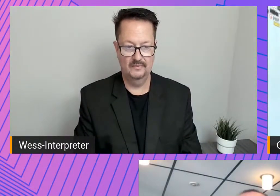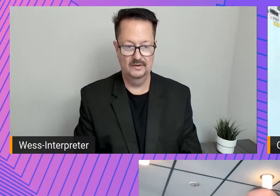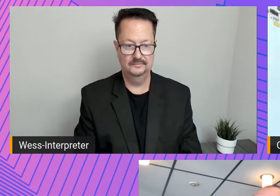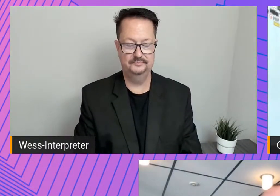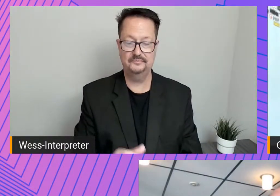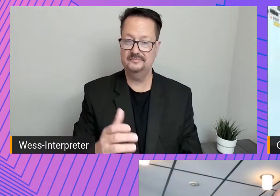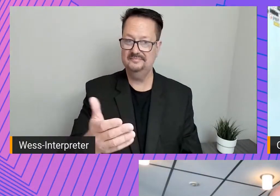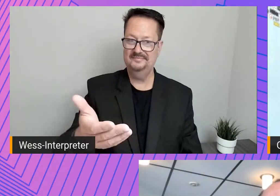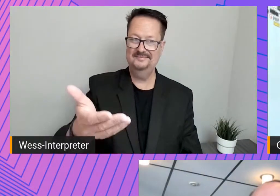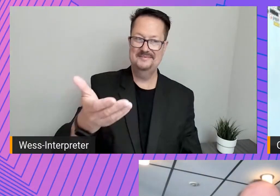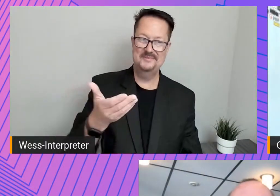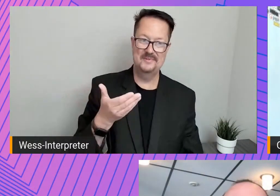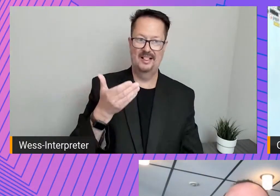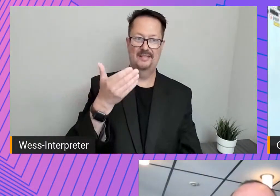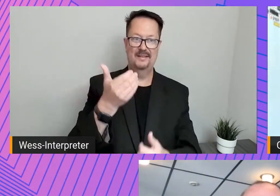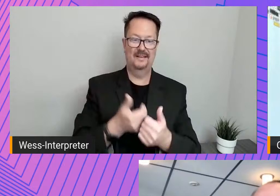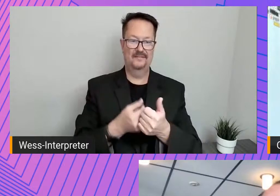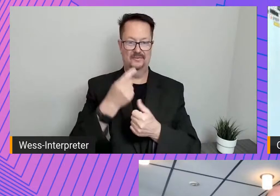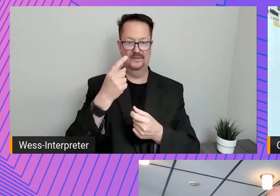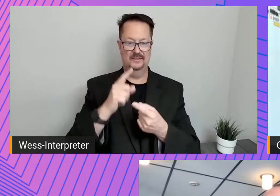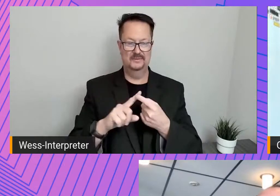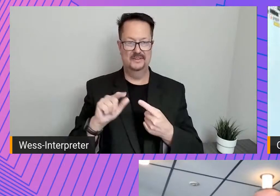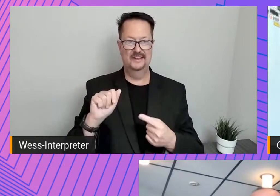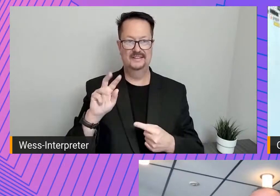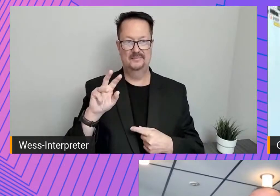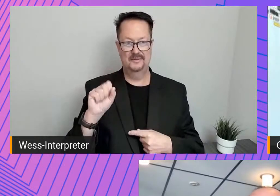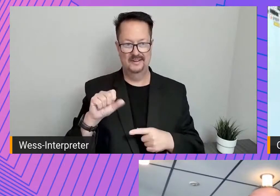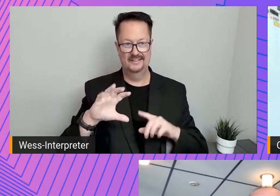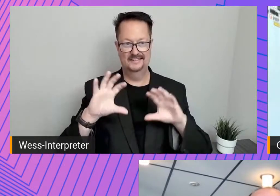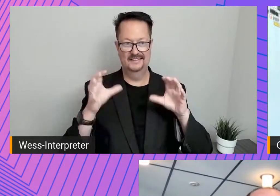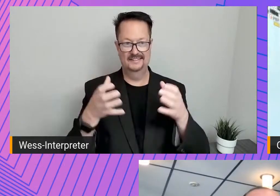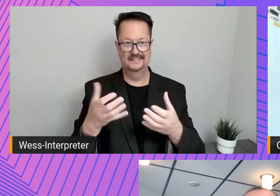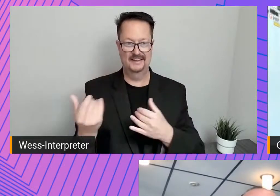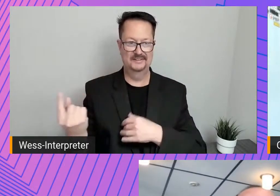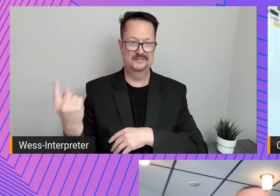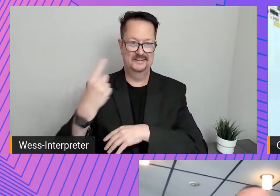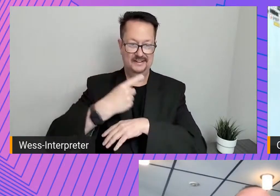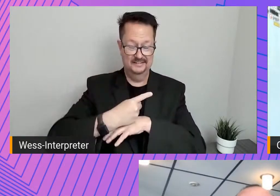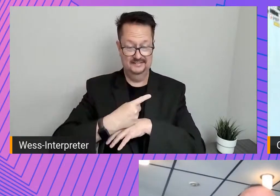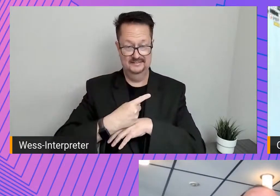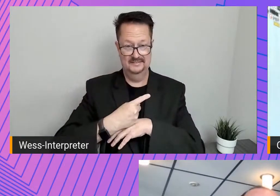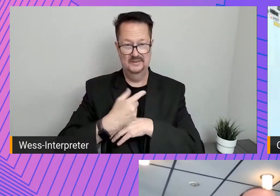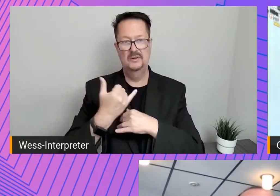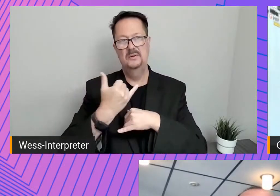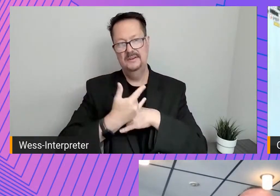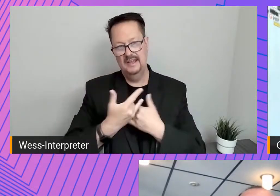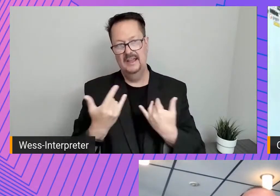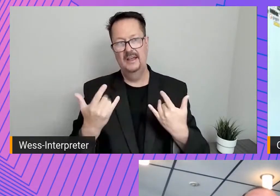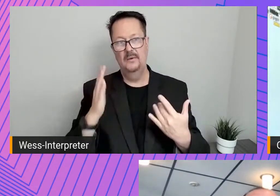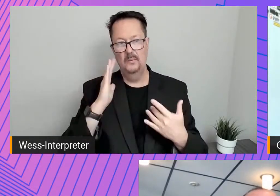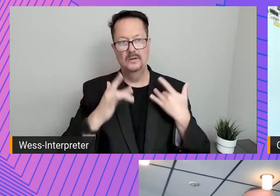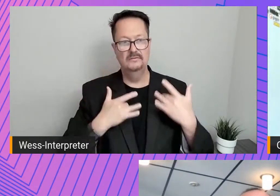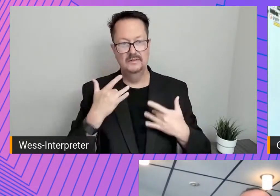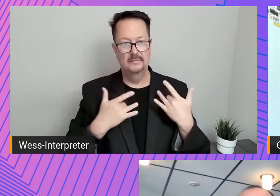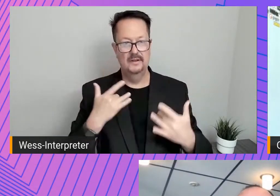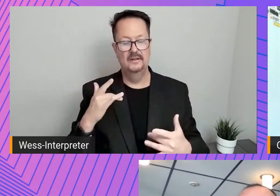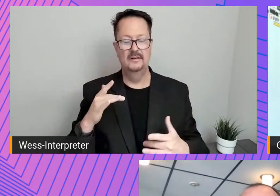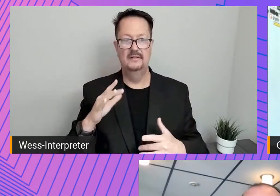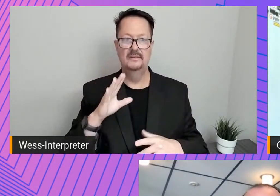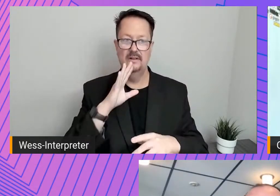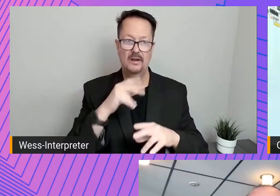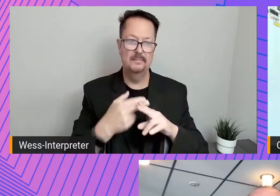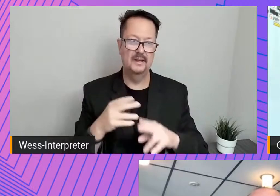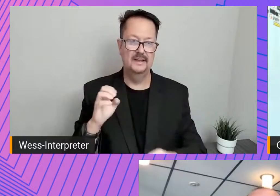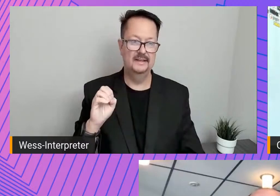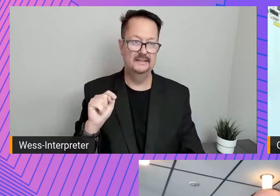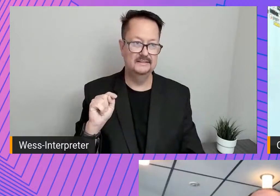Welcome everybody to the AWS Container Day. Today we're going to be talking about ECS and how it's your entry